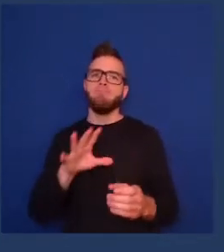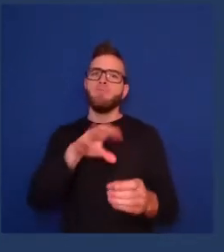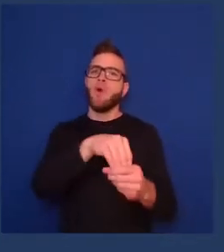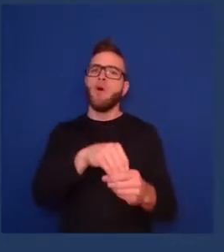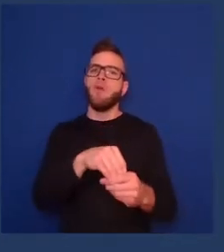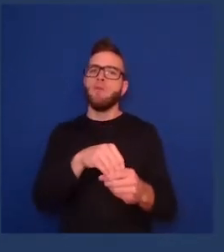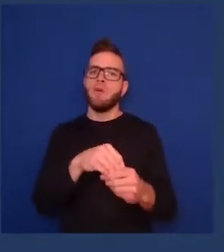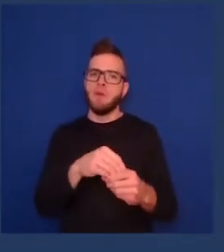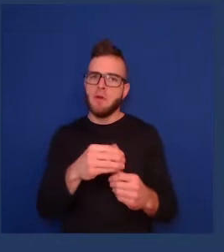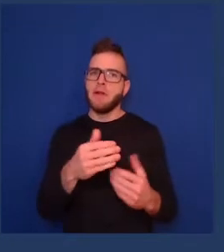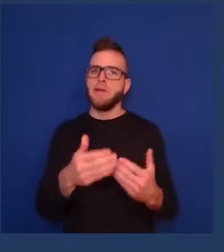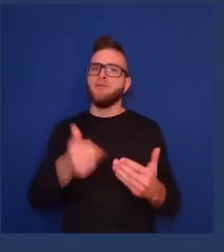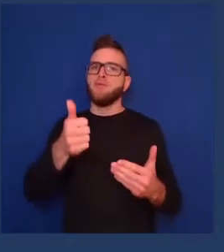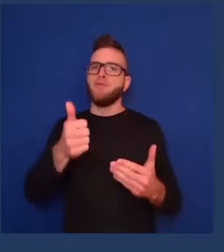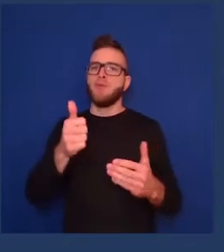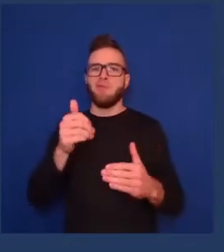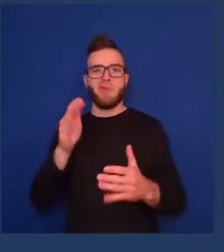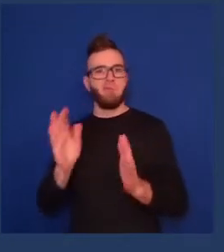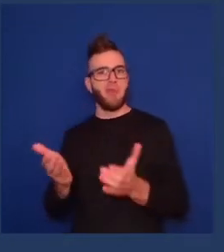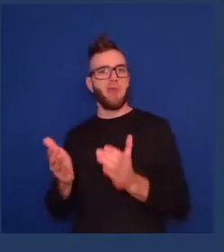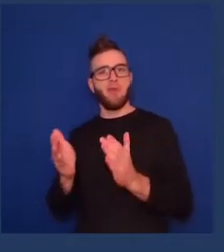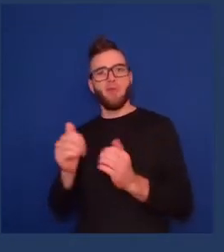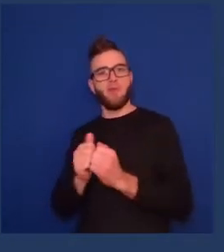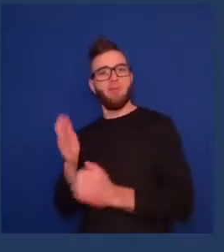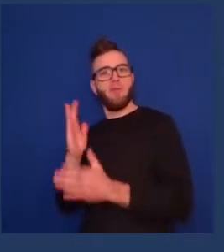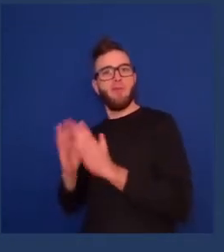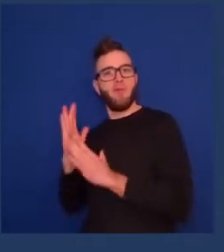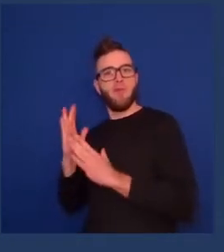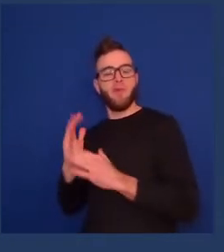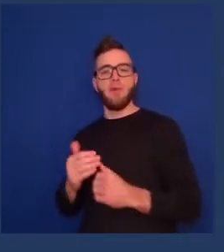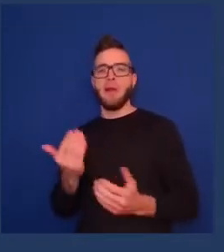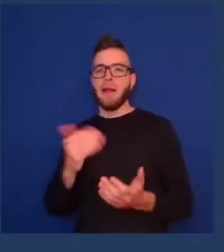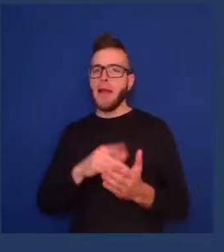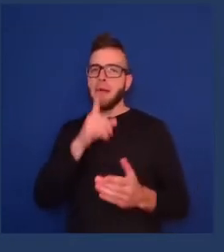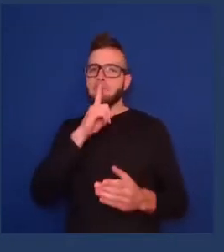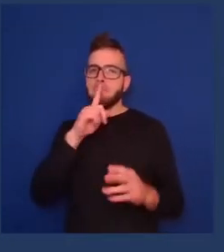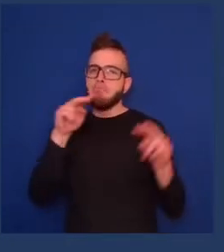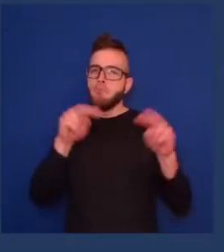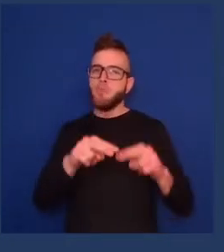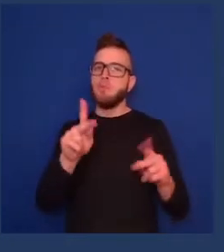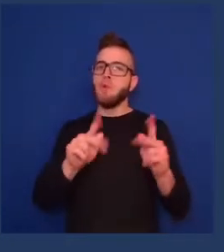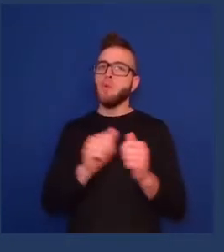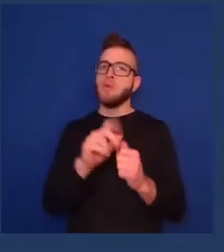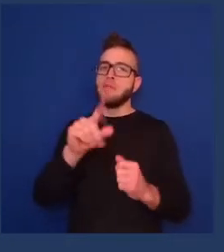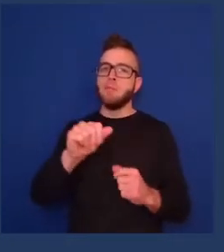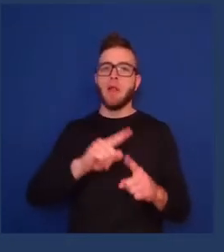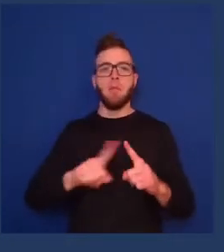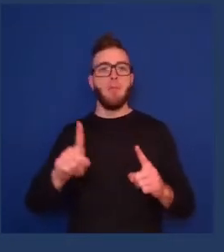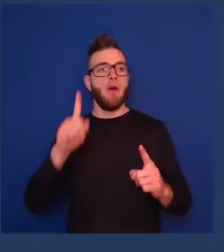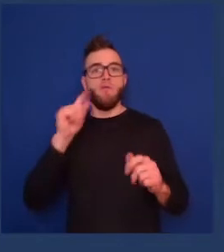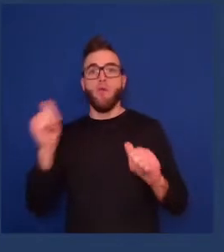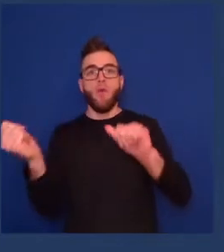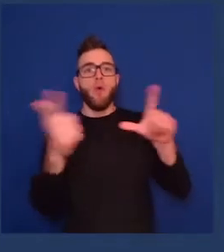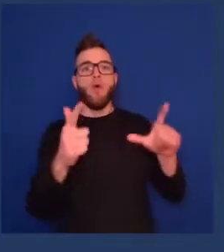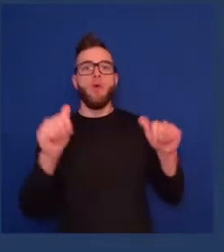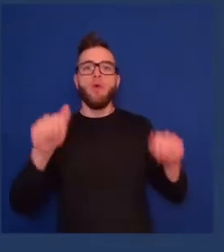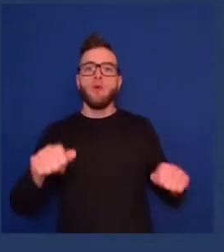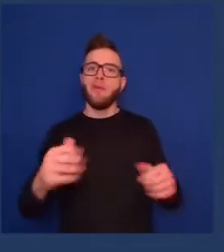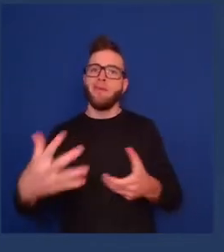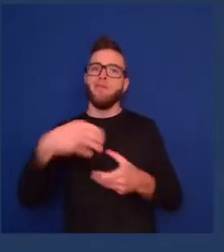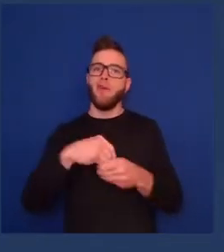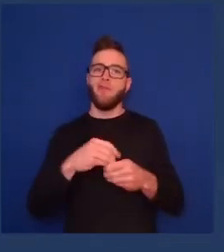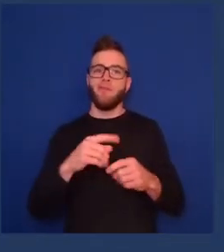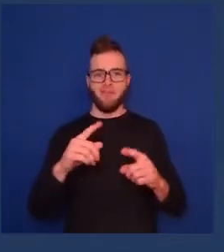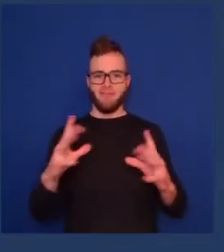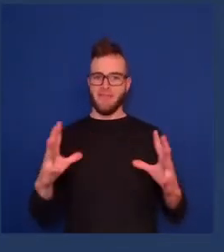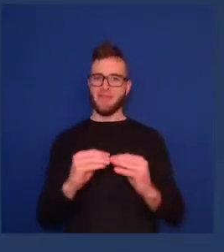harder to access before, including also, again, not just lifting up people with disabilities, but all of the people who can participate in a summit like this,